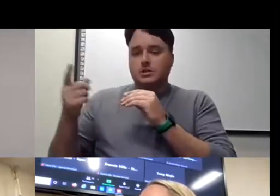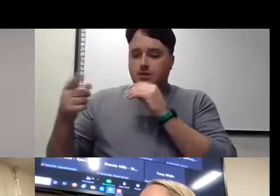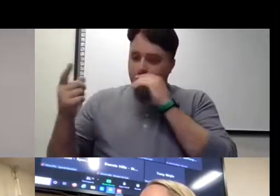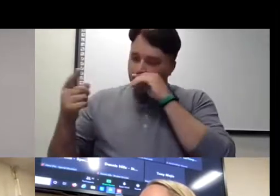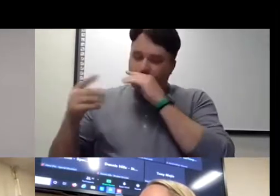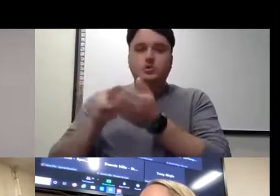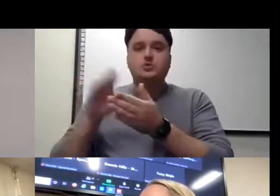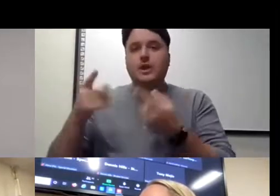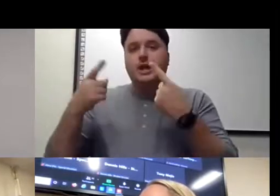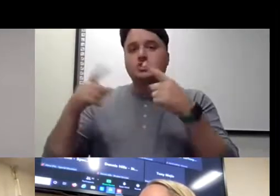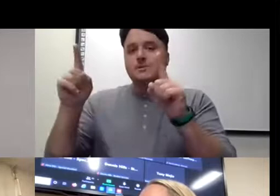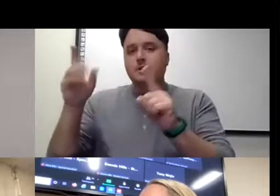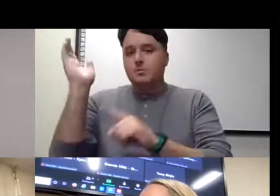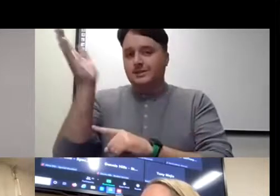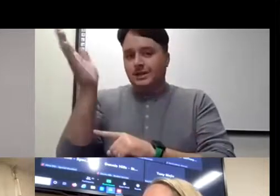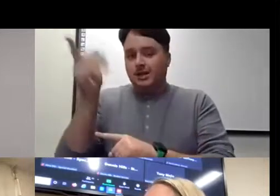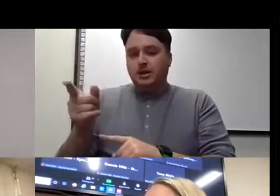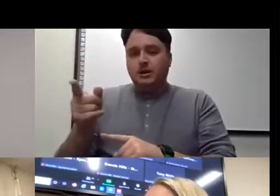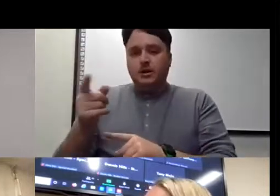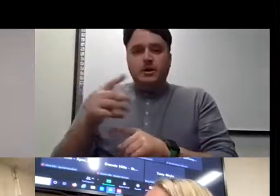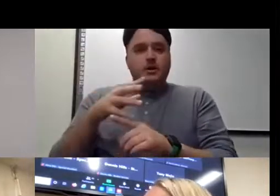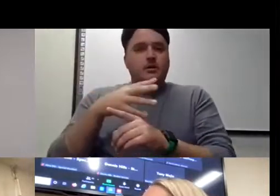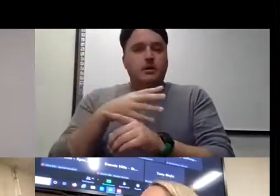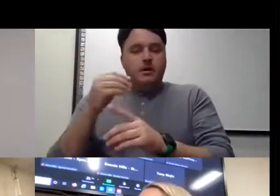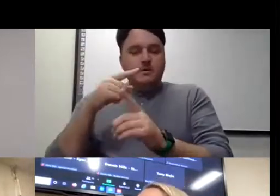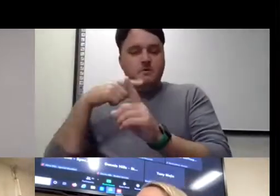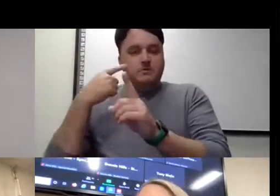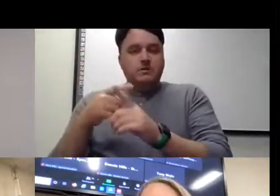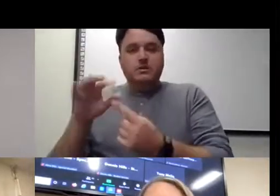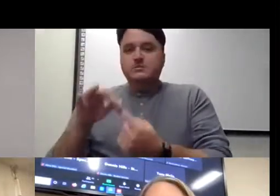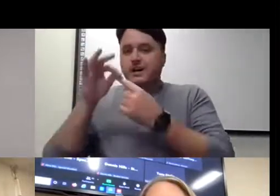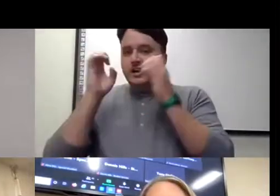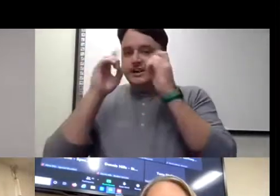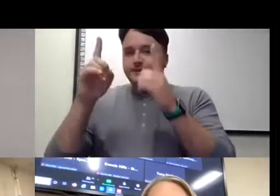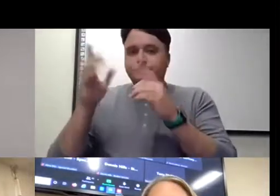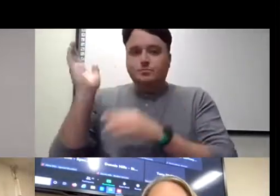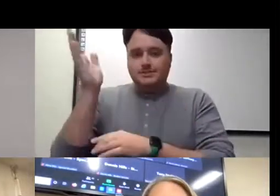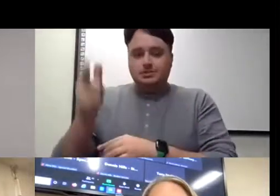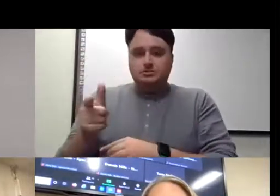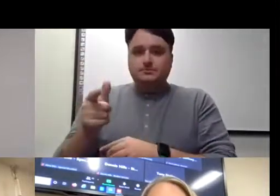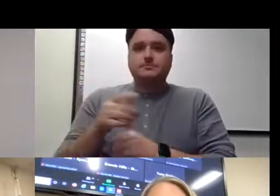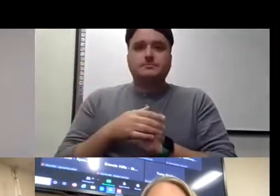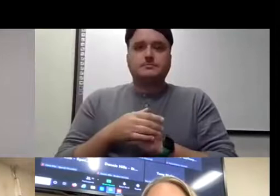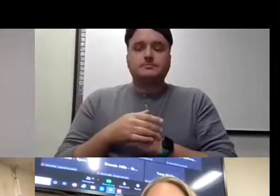student achievement presentation, an additional special education presentation, and to